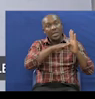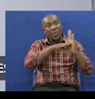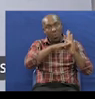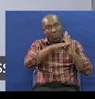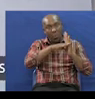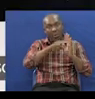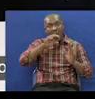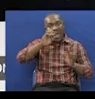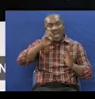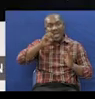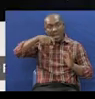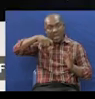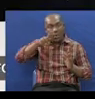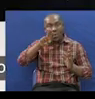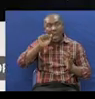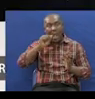equator.